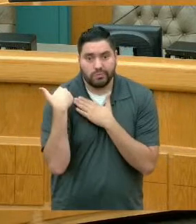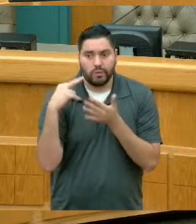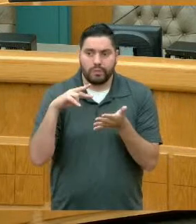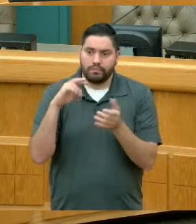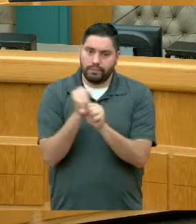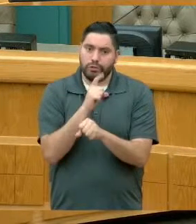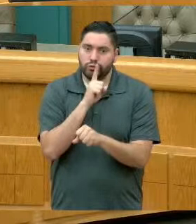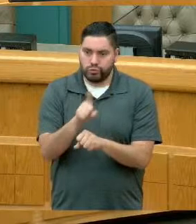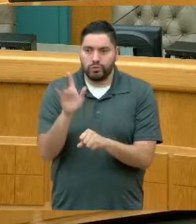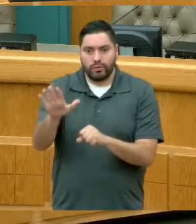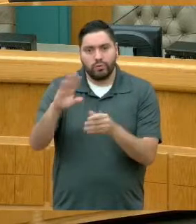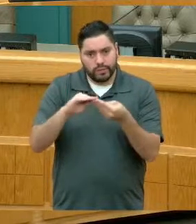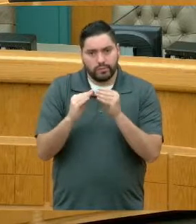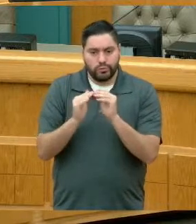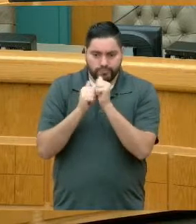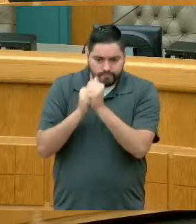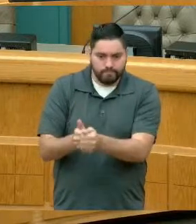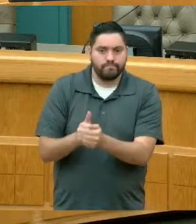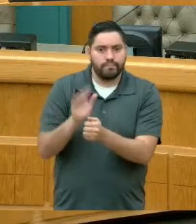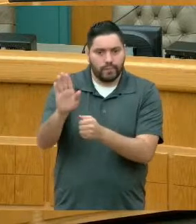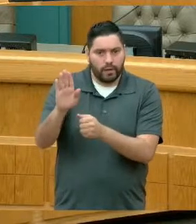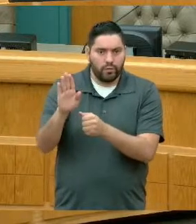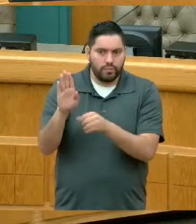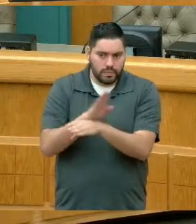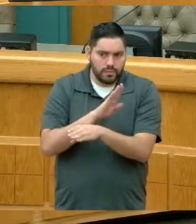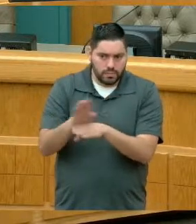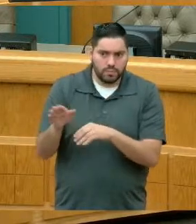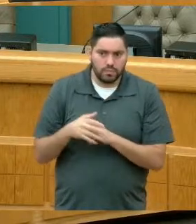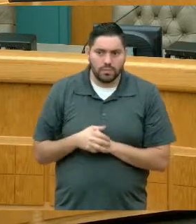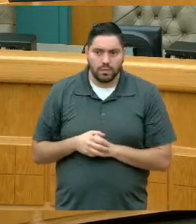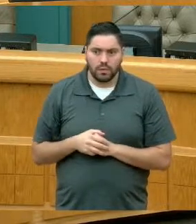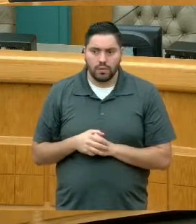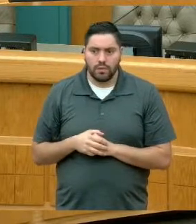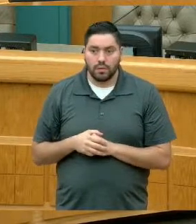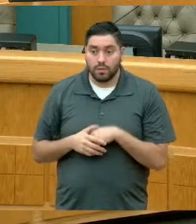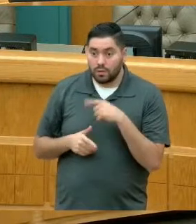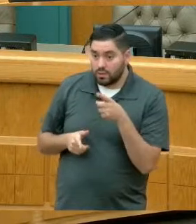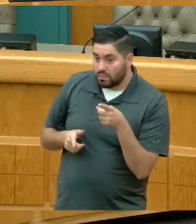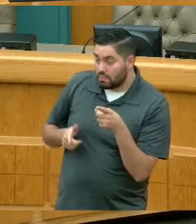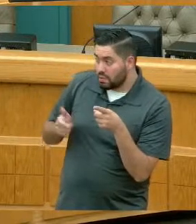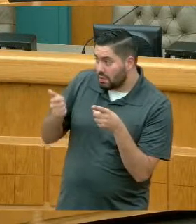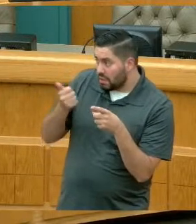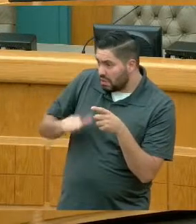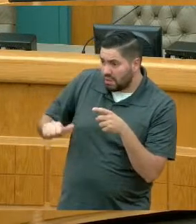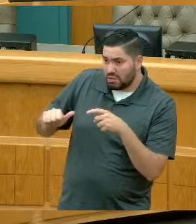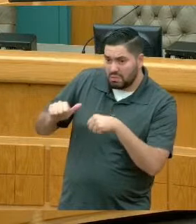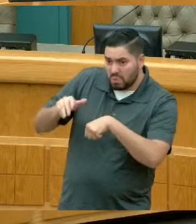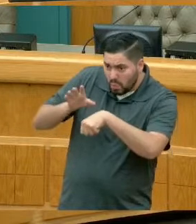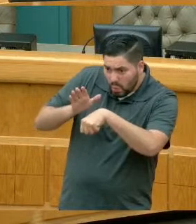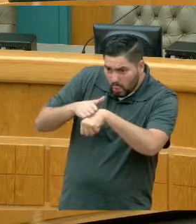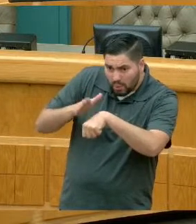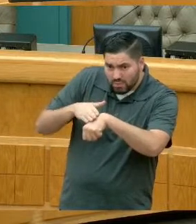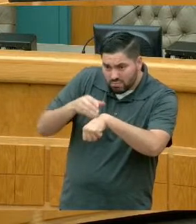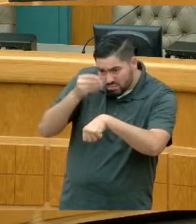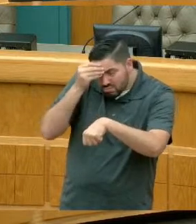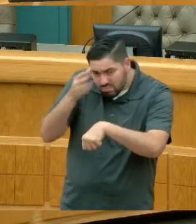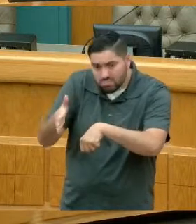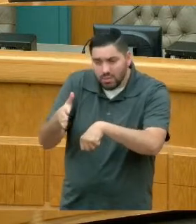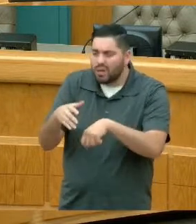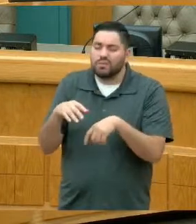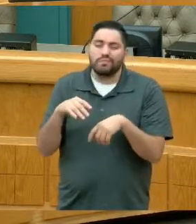businesses that aren't holding up their business responsibility and making sure their numbers are low inside the restaurant.